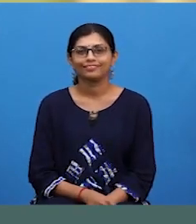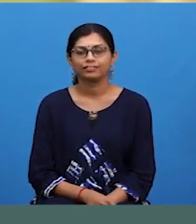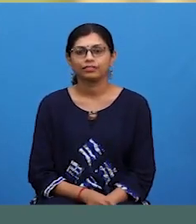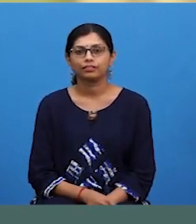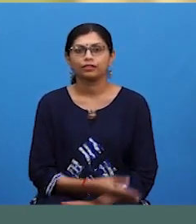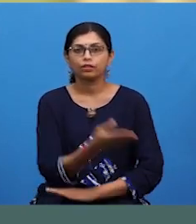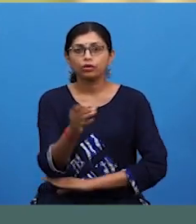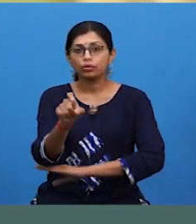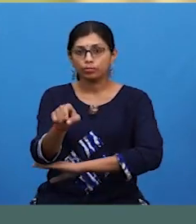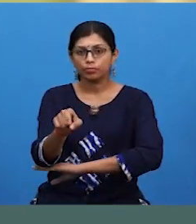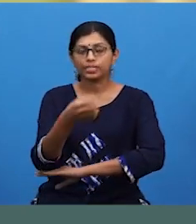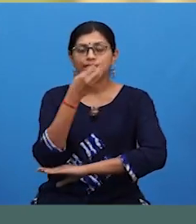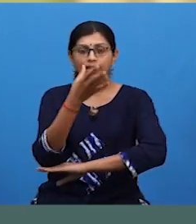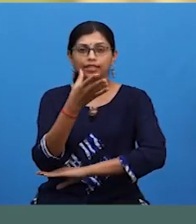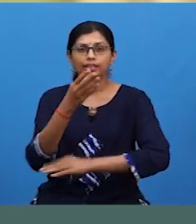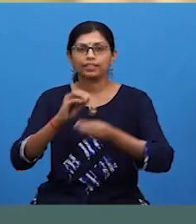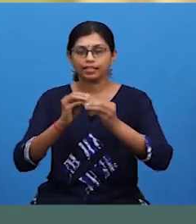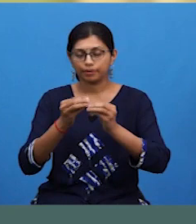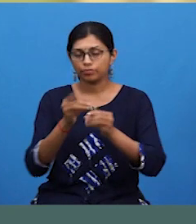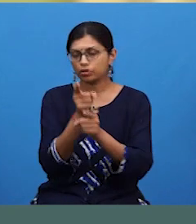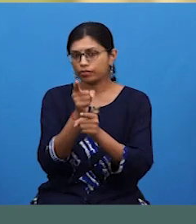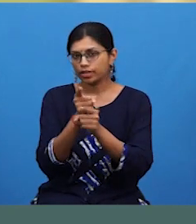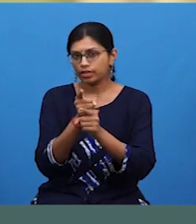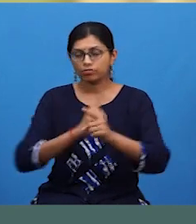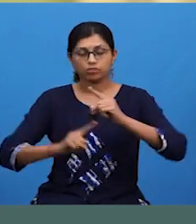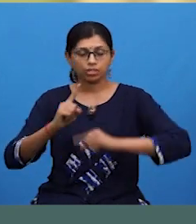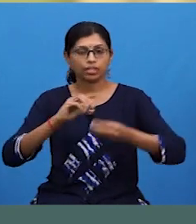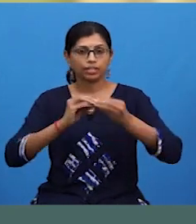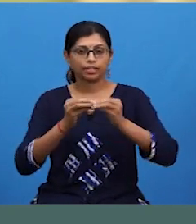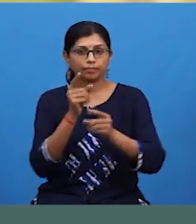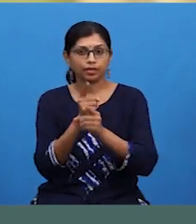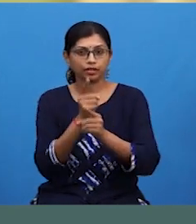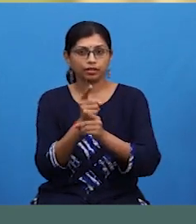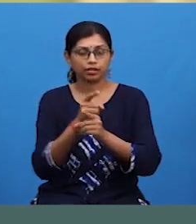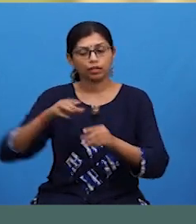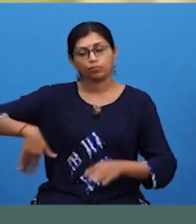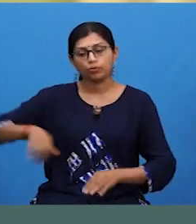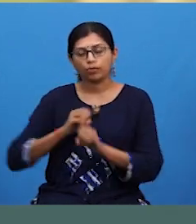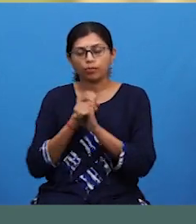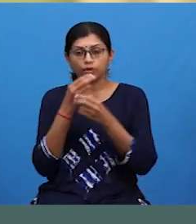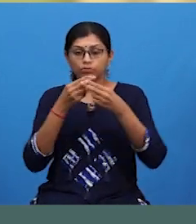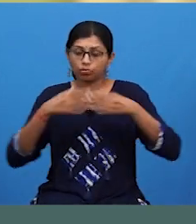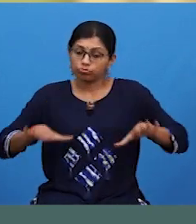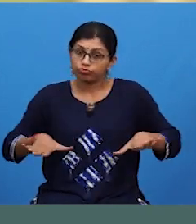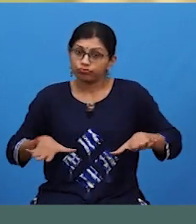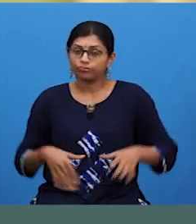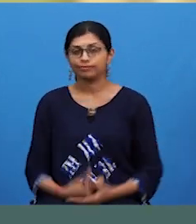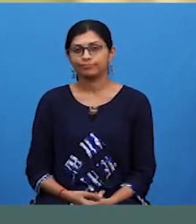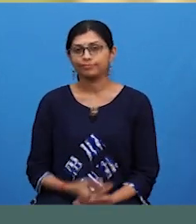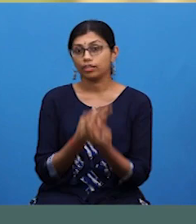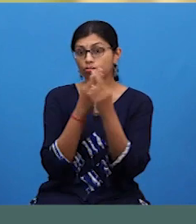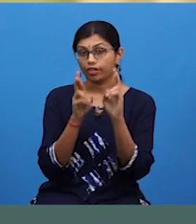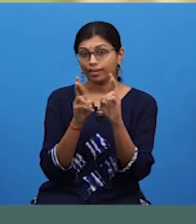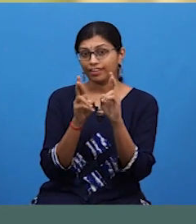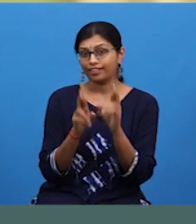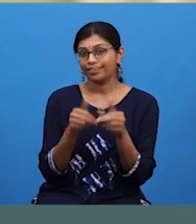do is to say the number correctly before it goes boom. So, are you ready, boys